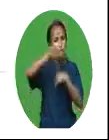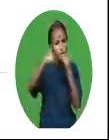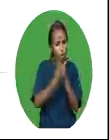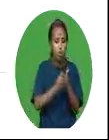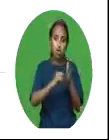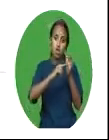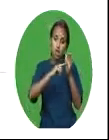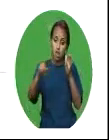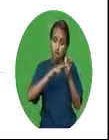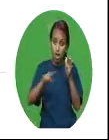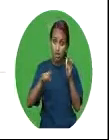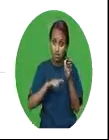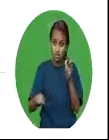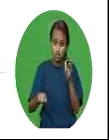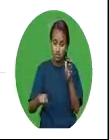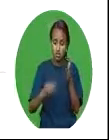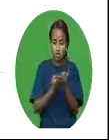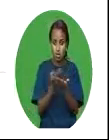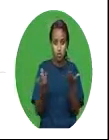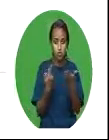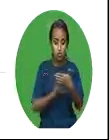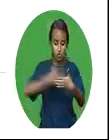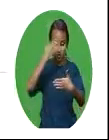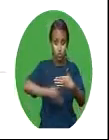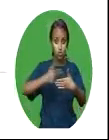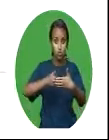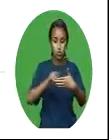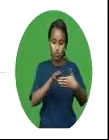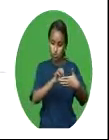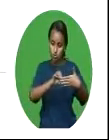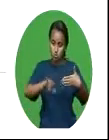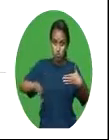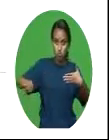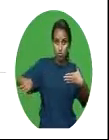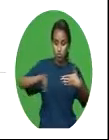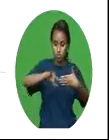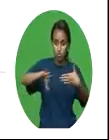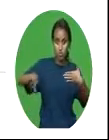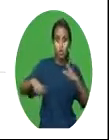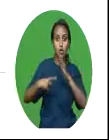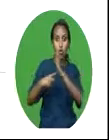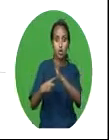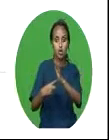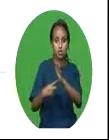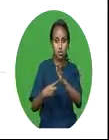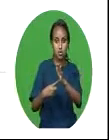line elements from the front view to the corresponding line on the development to locate points.